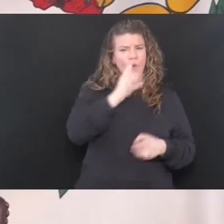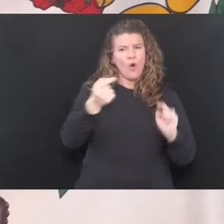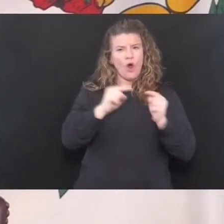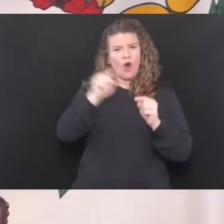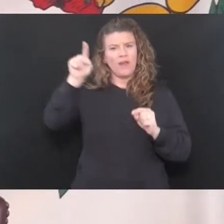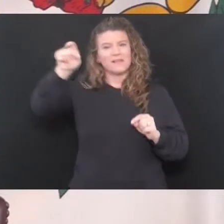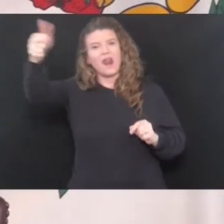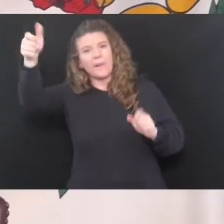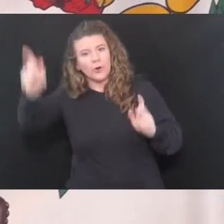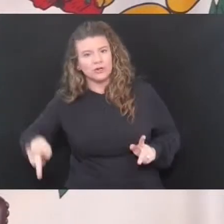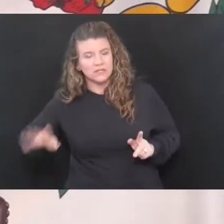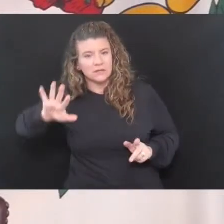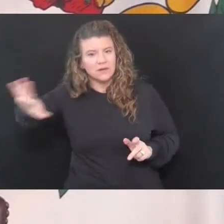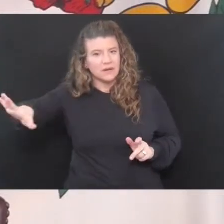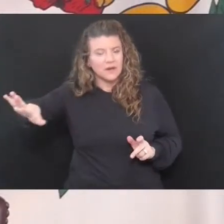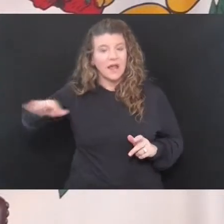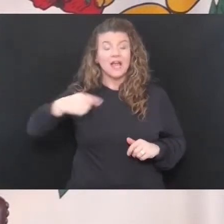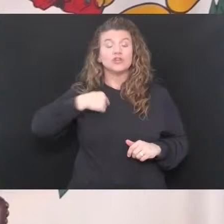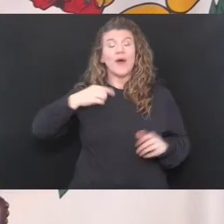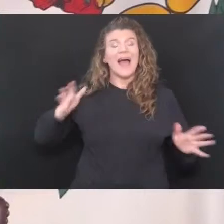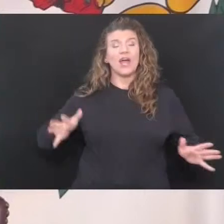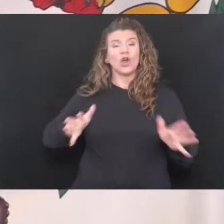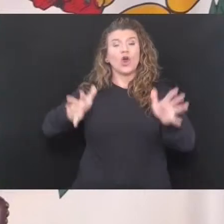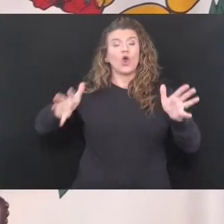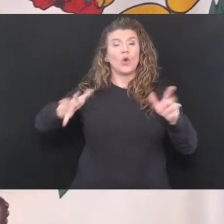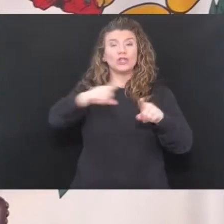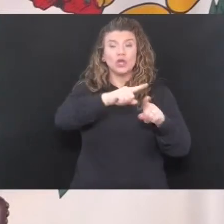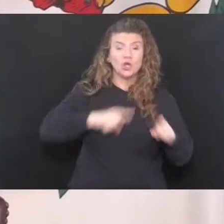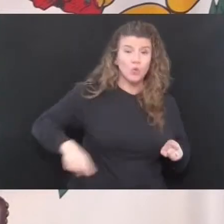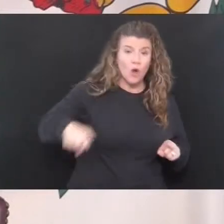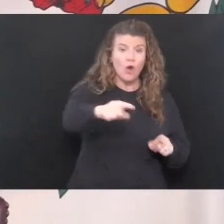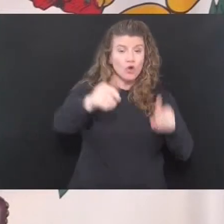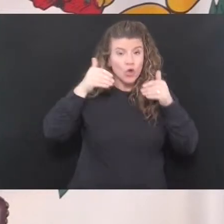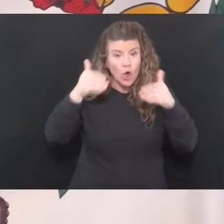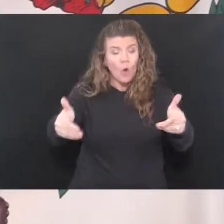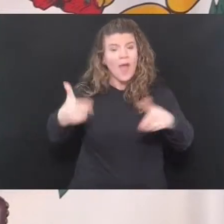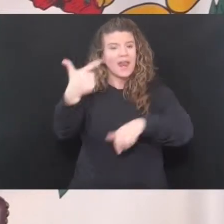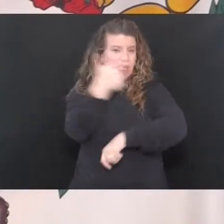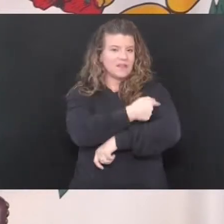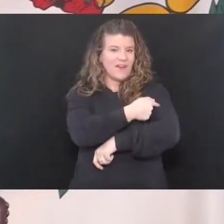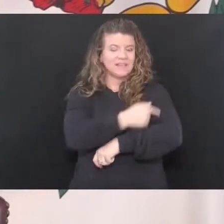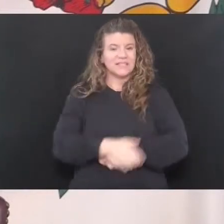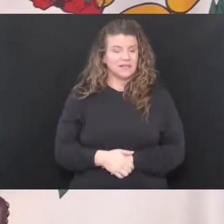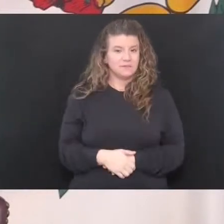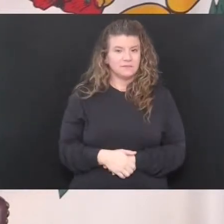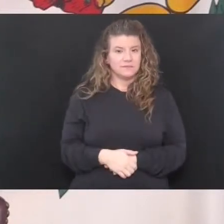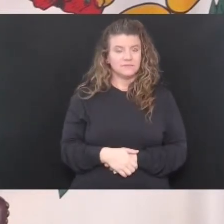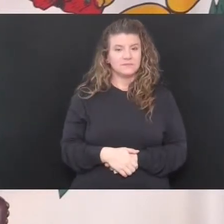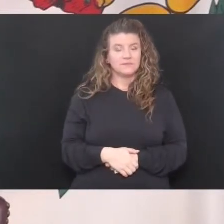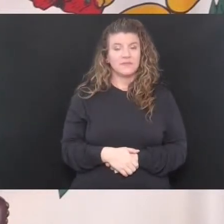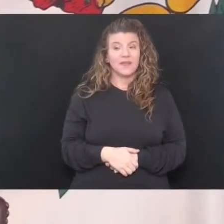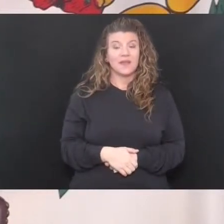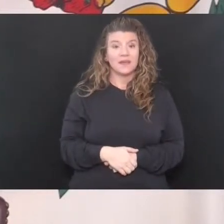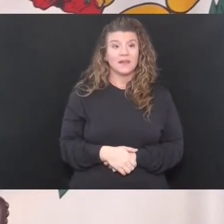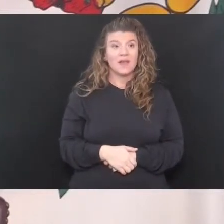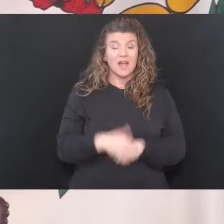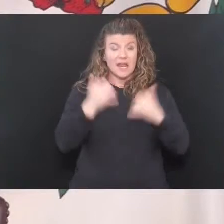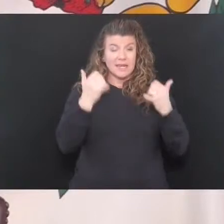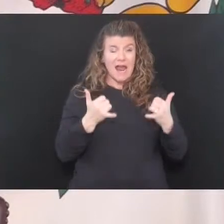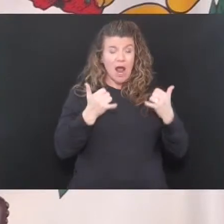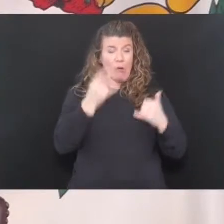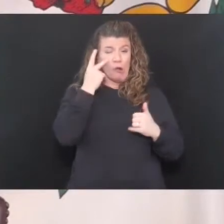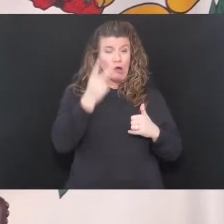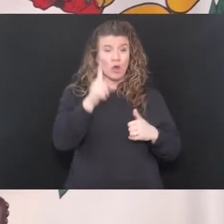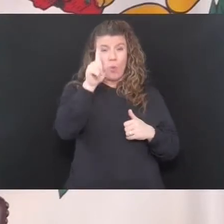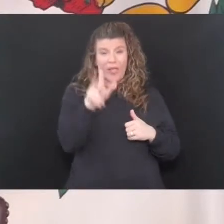so I just urge them with all in me to get their vaccine. We're down now to where we're really looking at 1/3 of